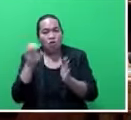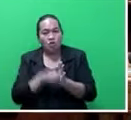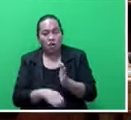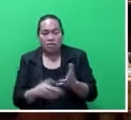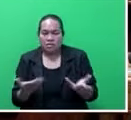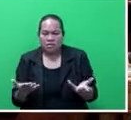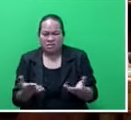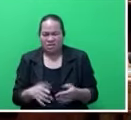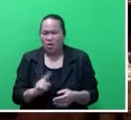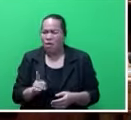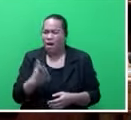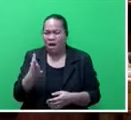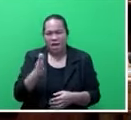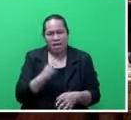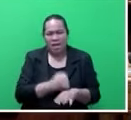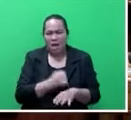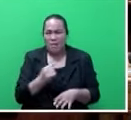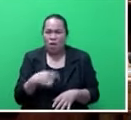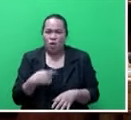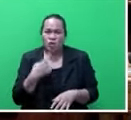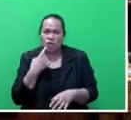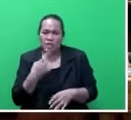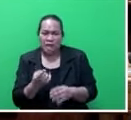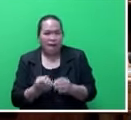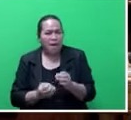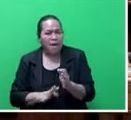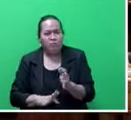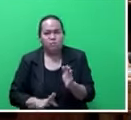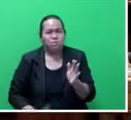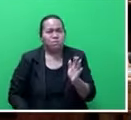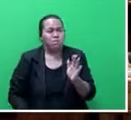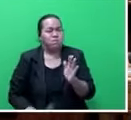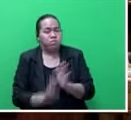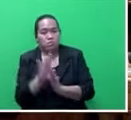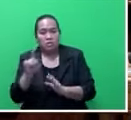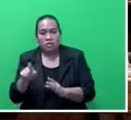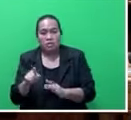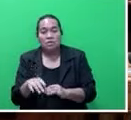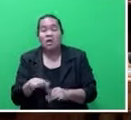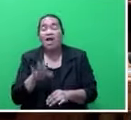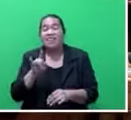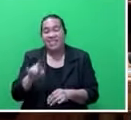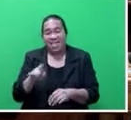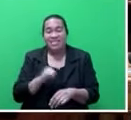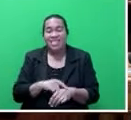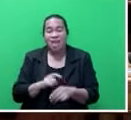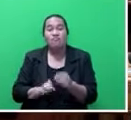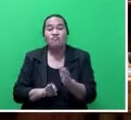what's unprecedented here is that during that time, growth was negative.